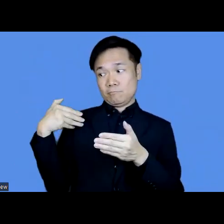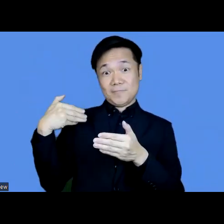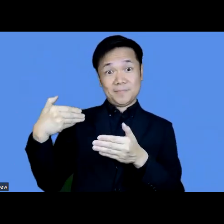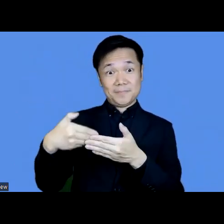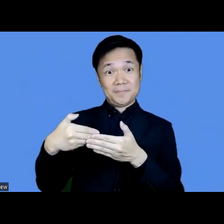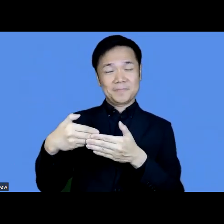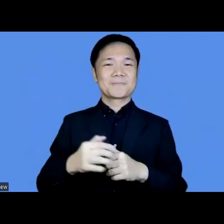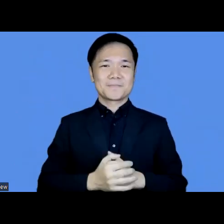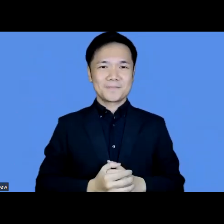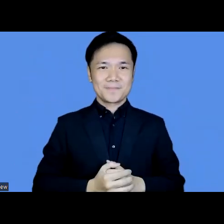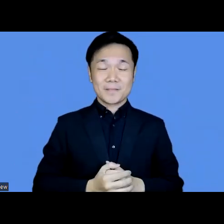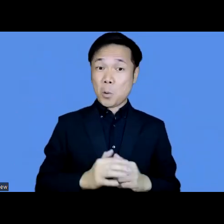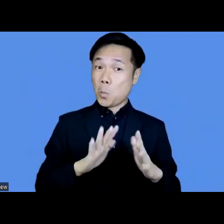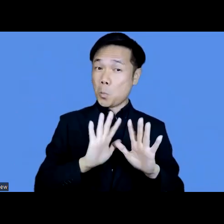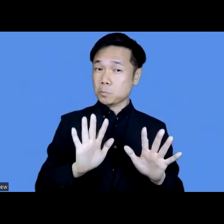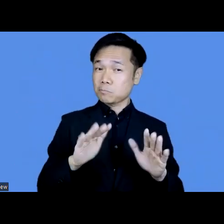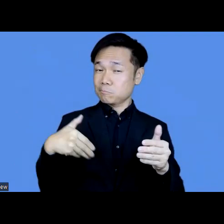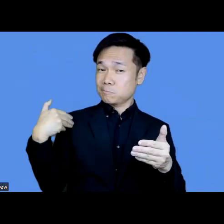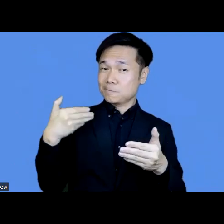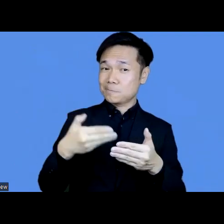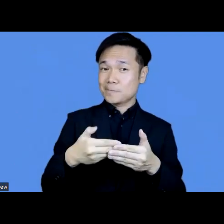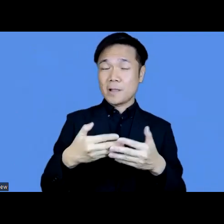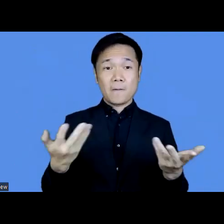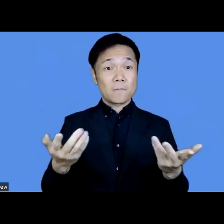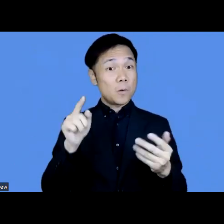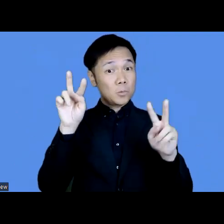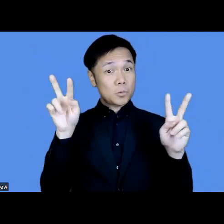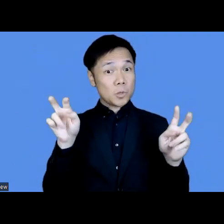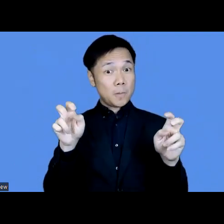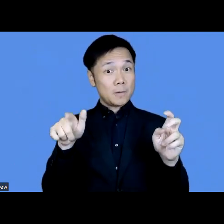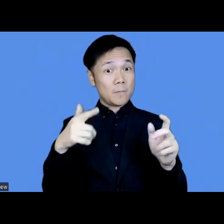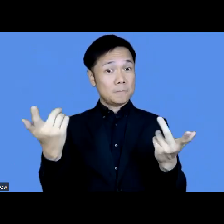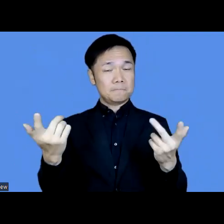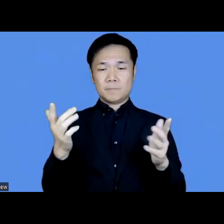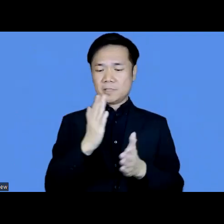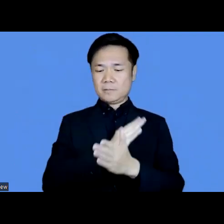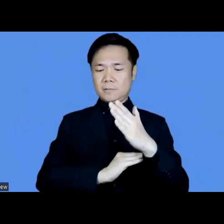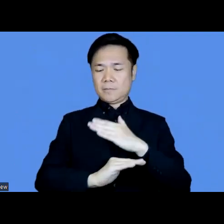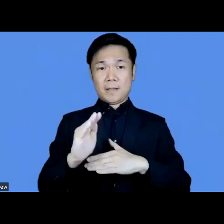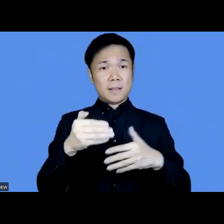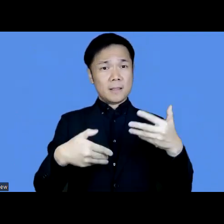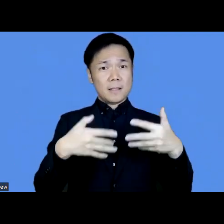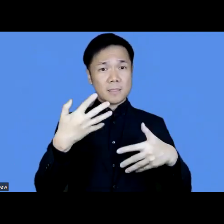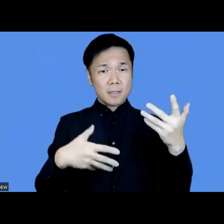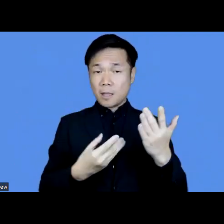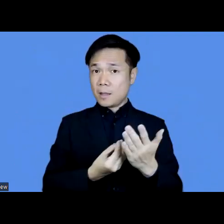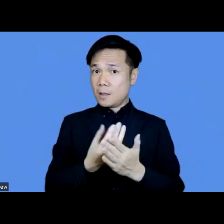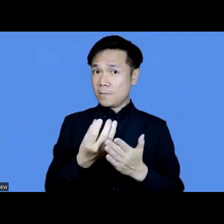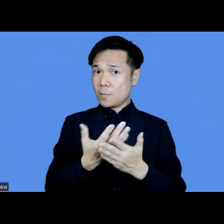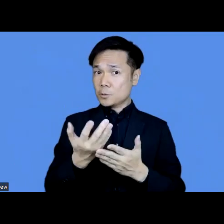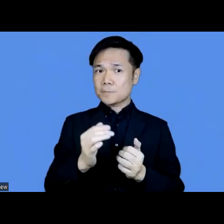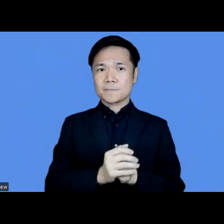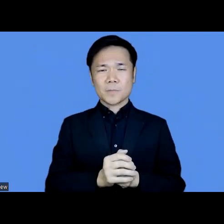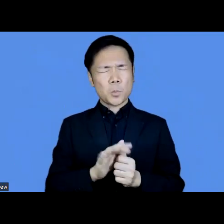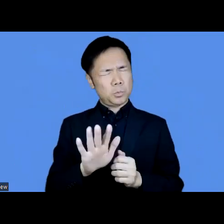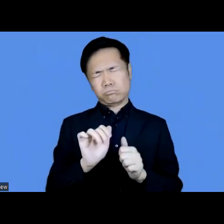have gone through so far regarding disability data has been not only a great